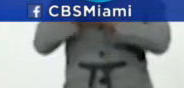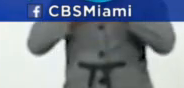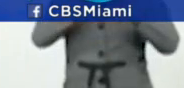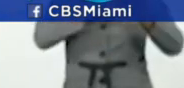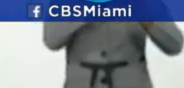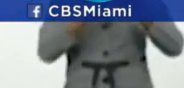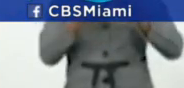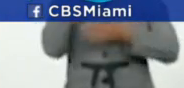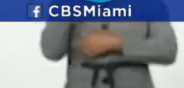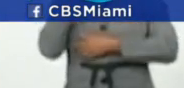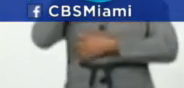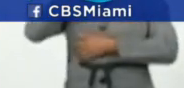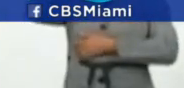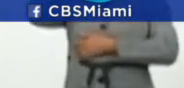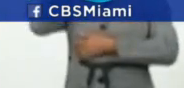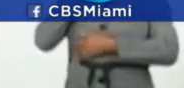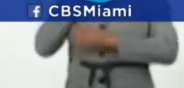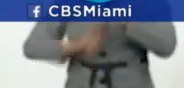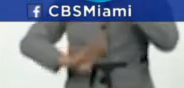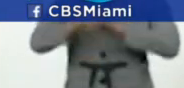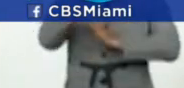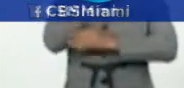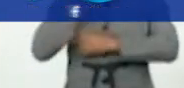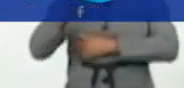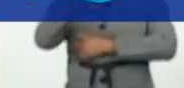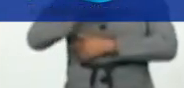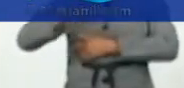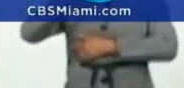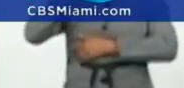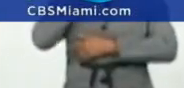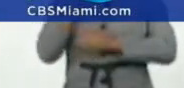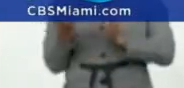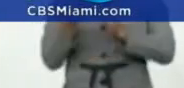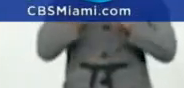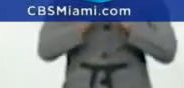will consult his predecessor on strategic decisions for the future of Cuba.